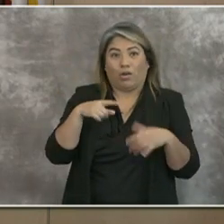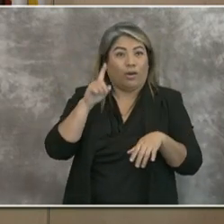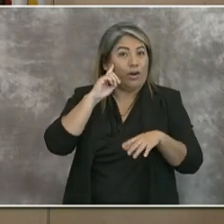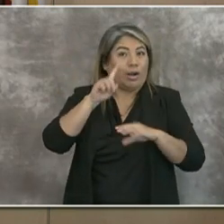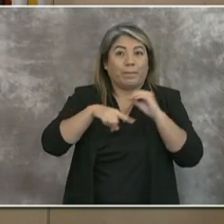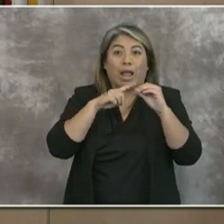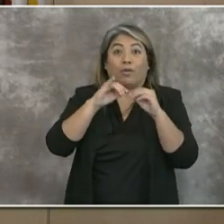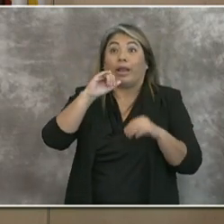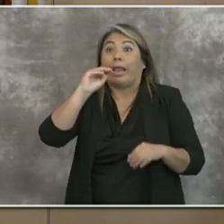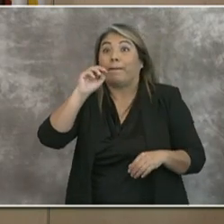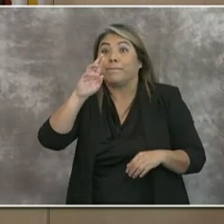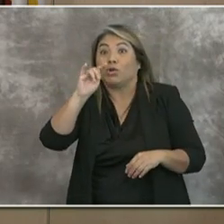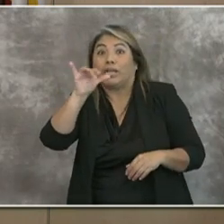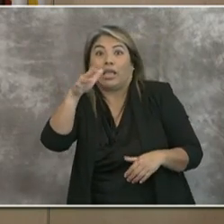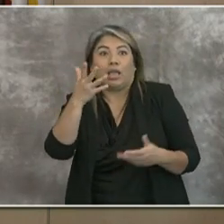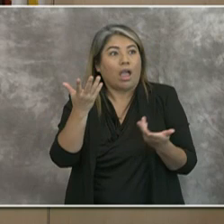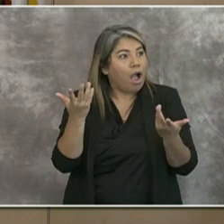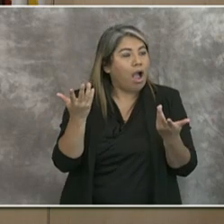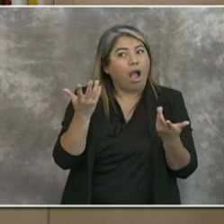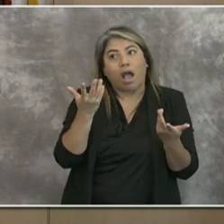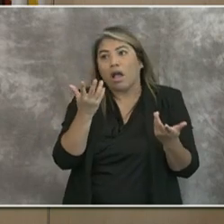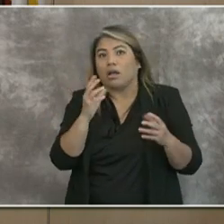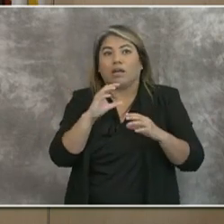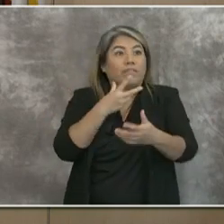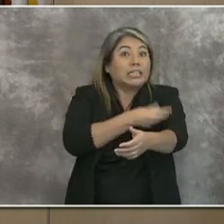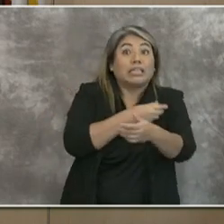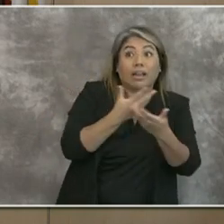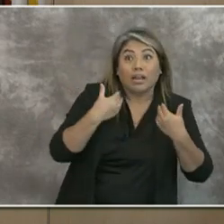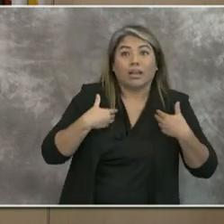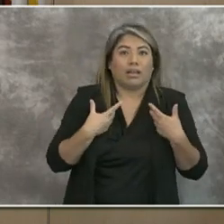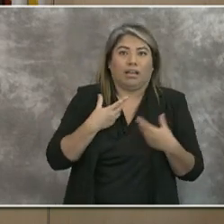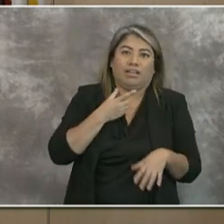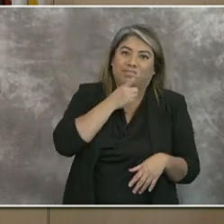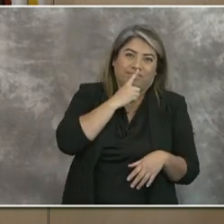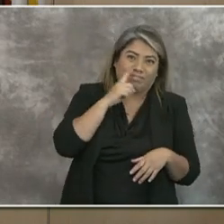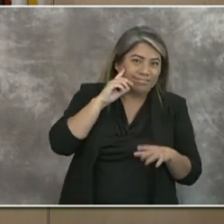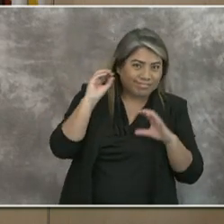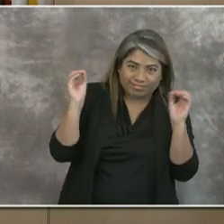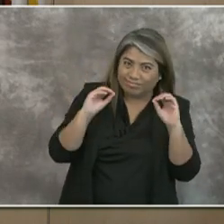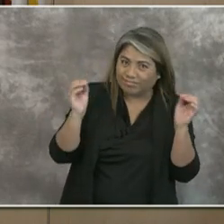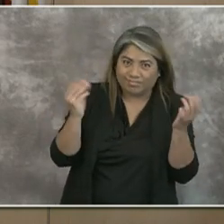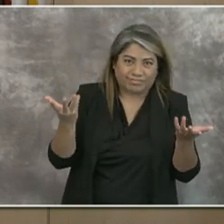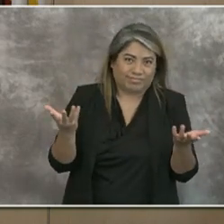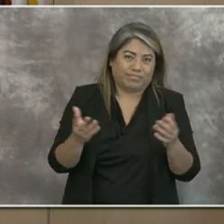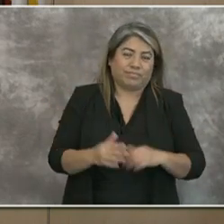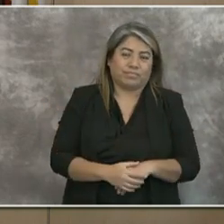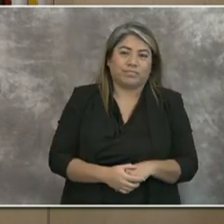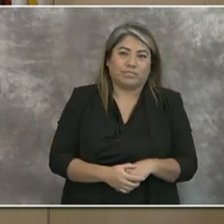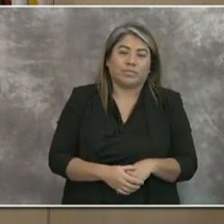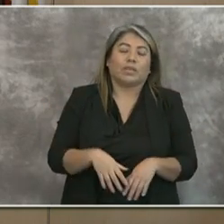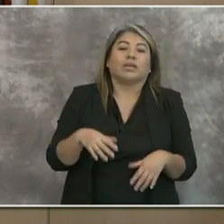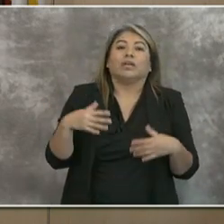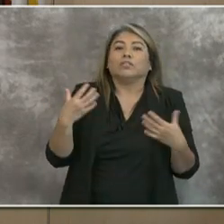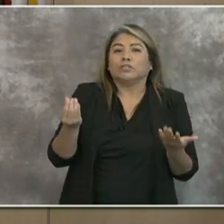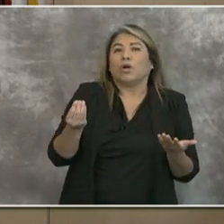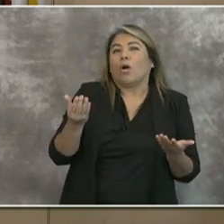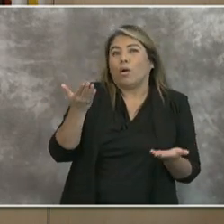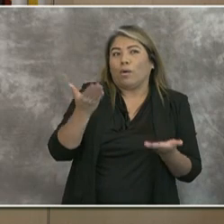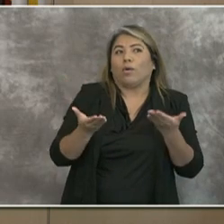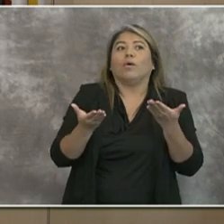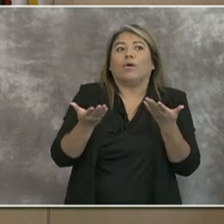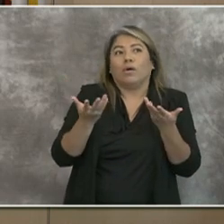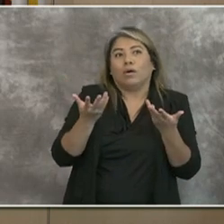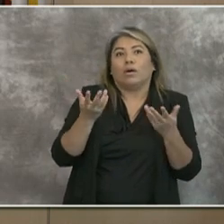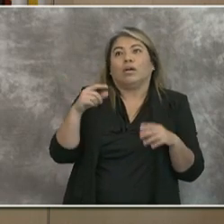immunity and no vaccine on board currently. It will be sometime